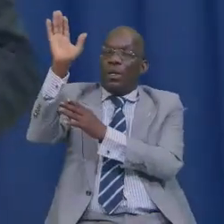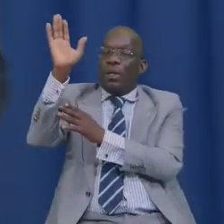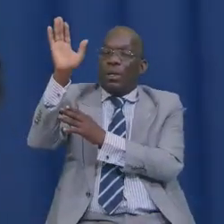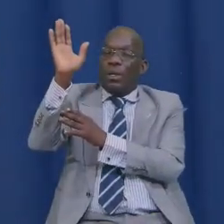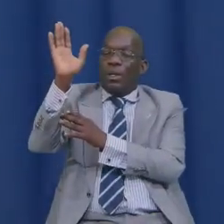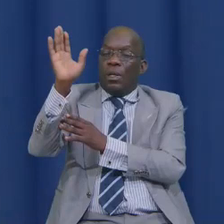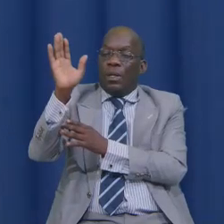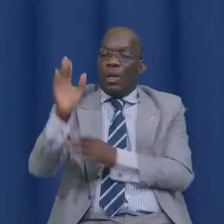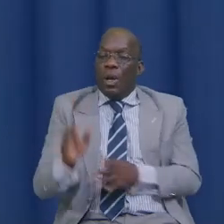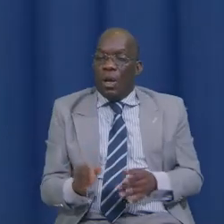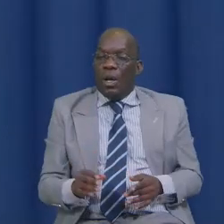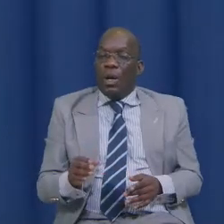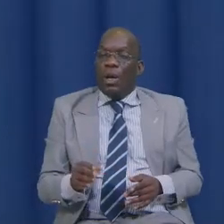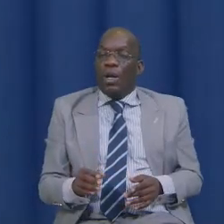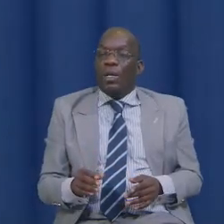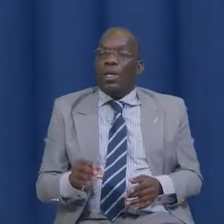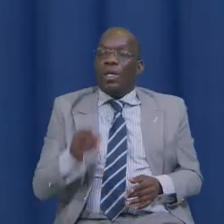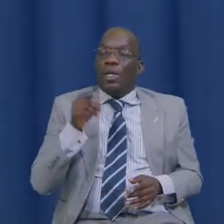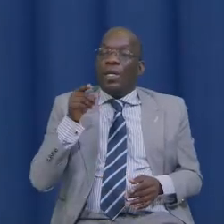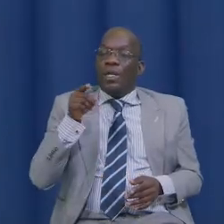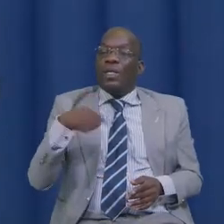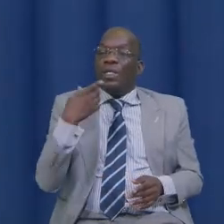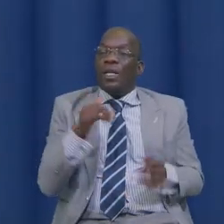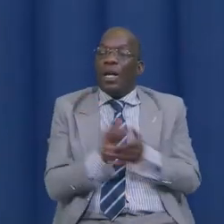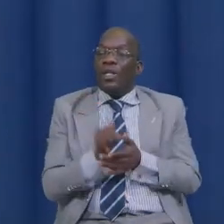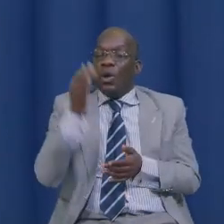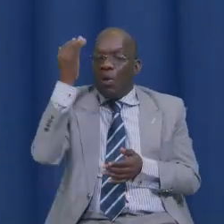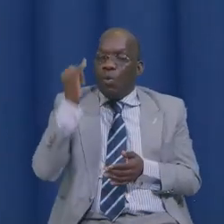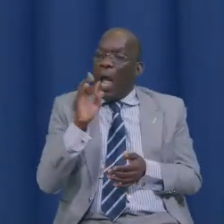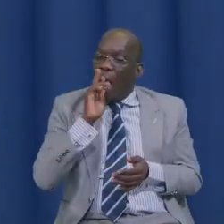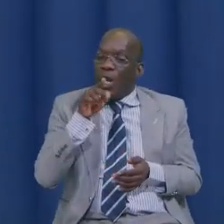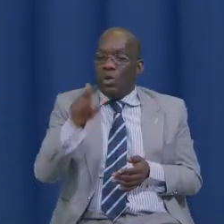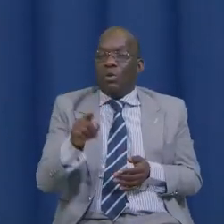said, why are you black like this?